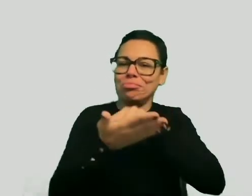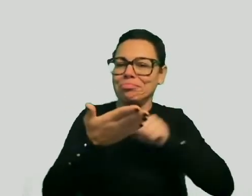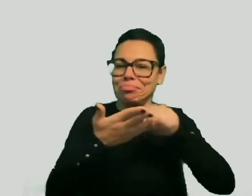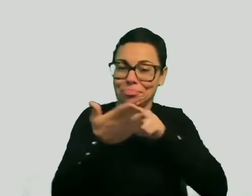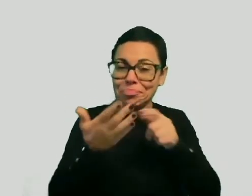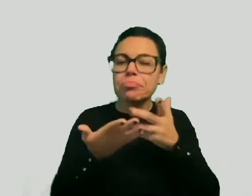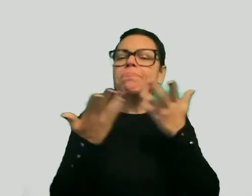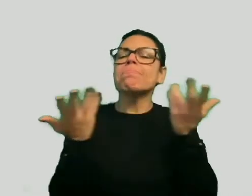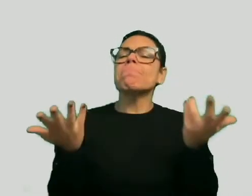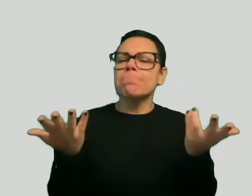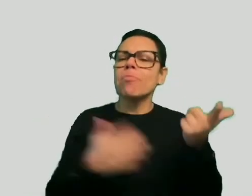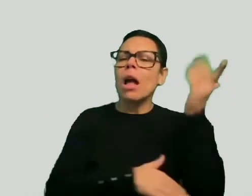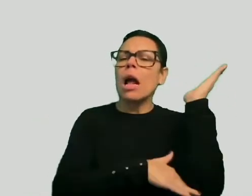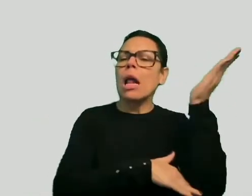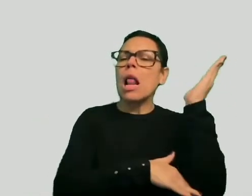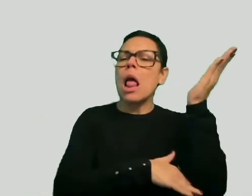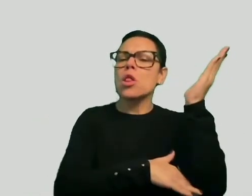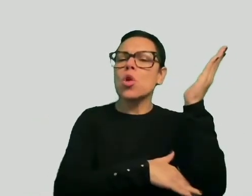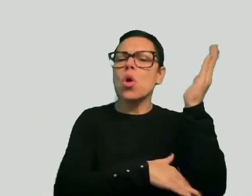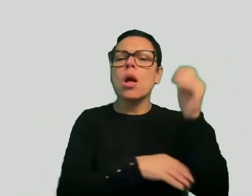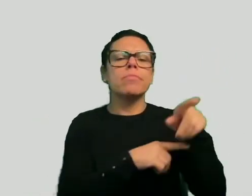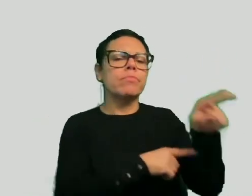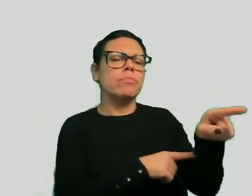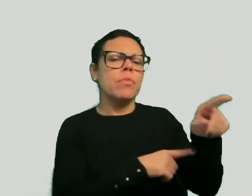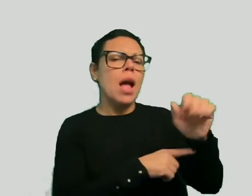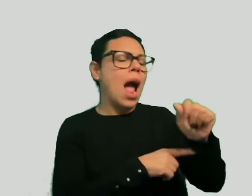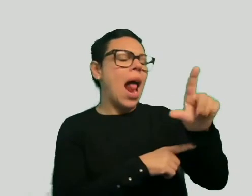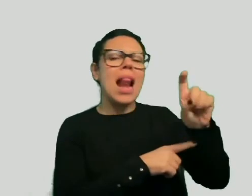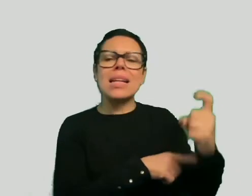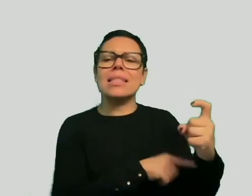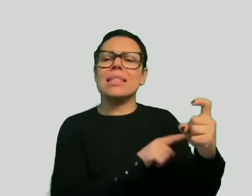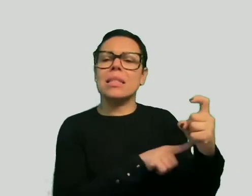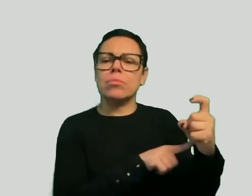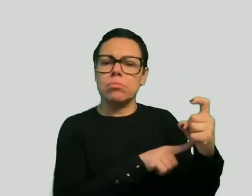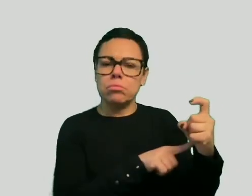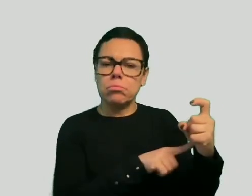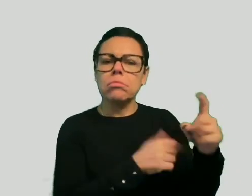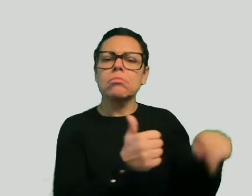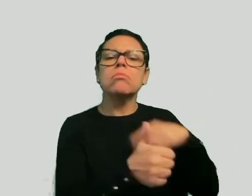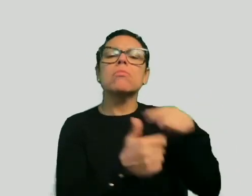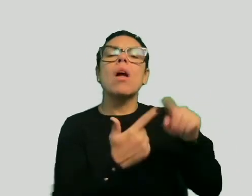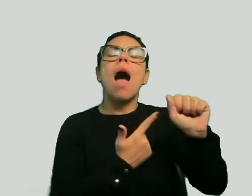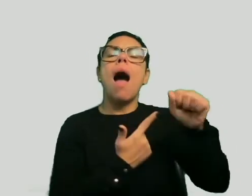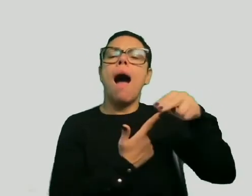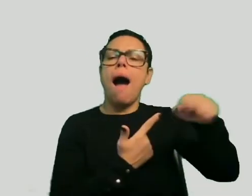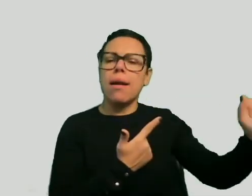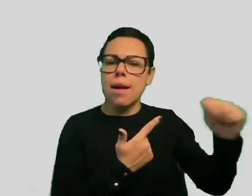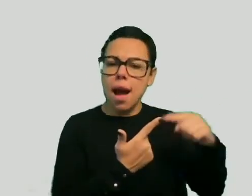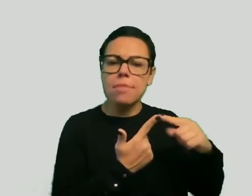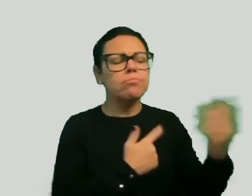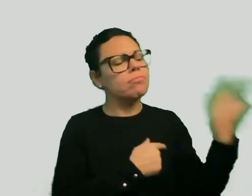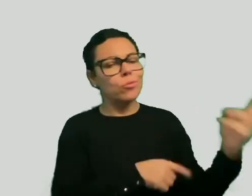There's our Alexandra Gies and Anna Lupi. Please join us. You did coordinate your outfit.